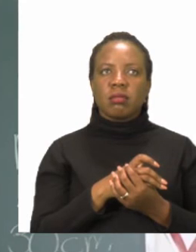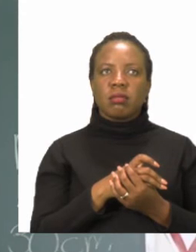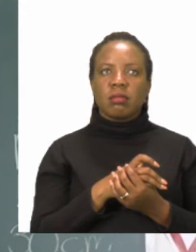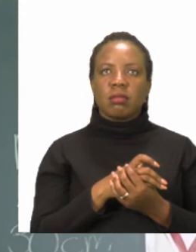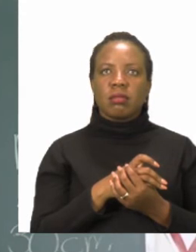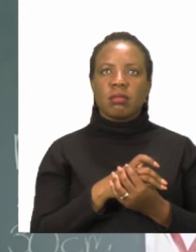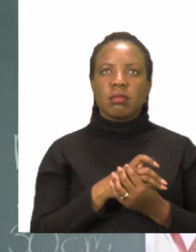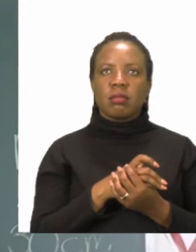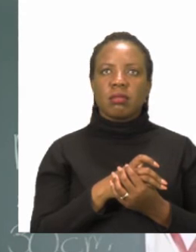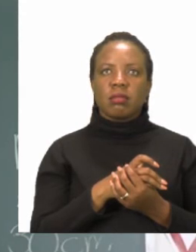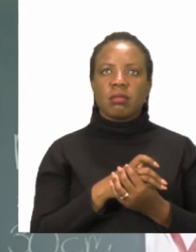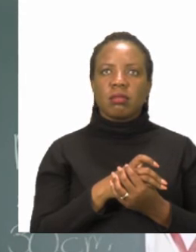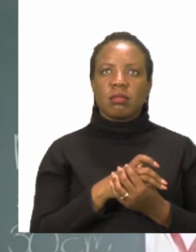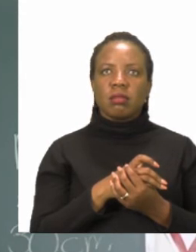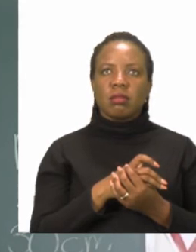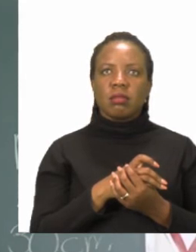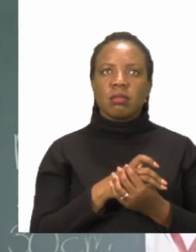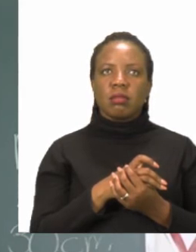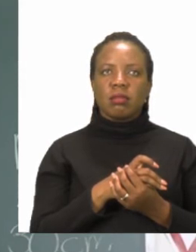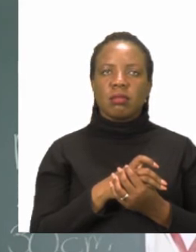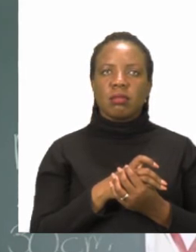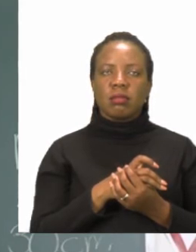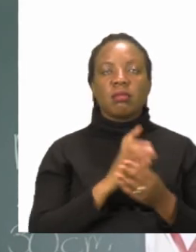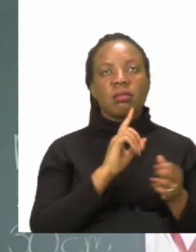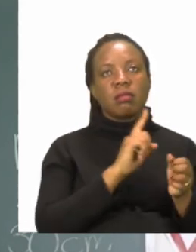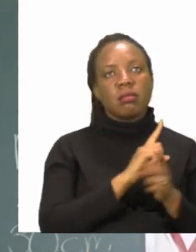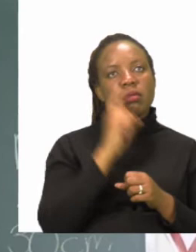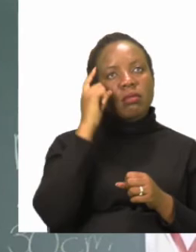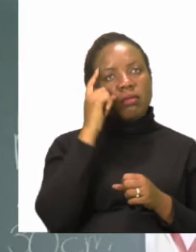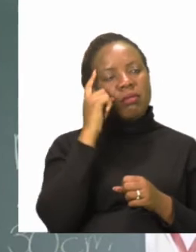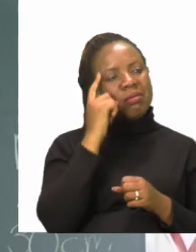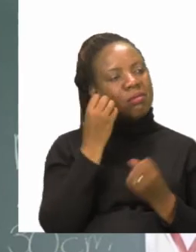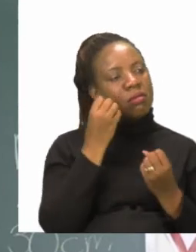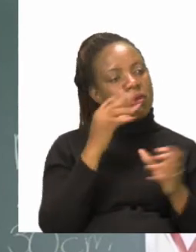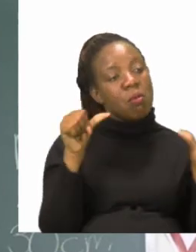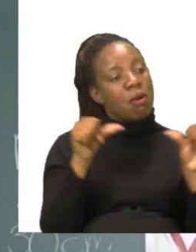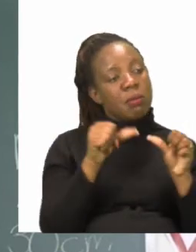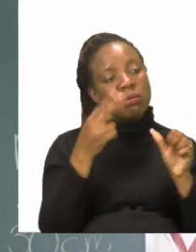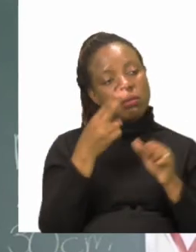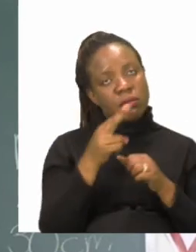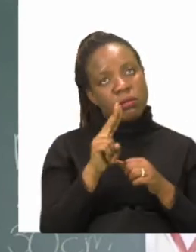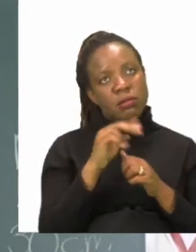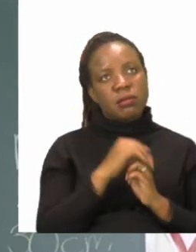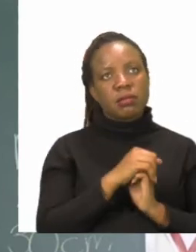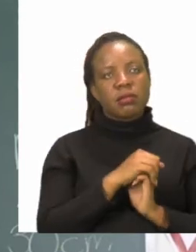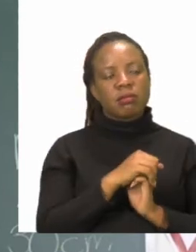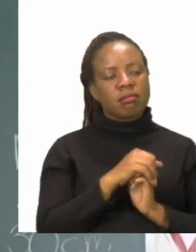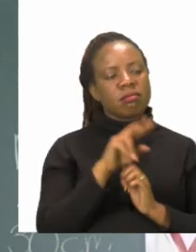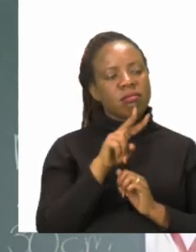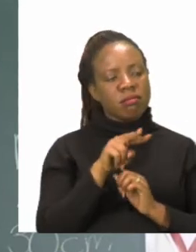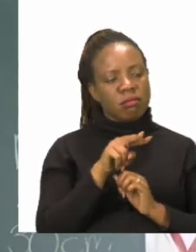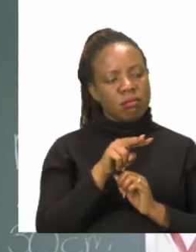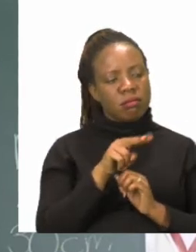we have to look at our or work out our estimated length. So if I have to look at it and estimate